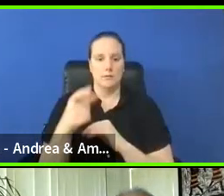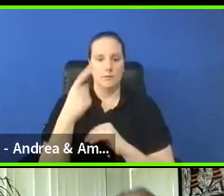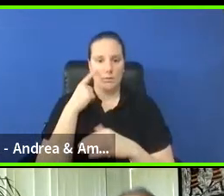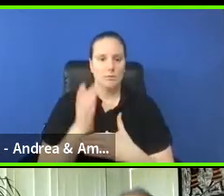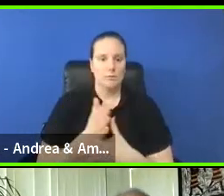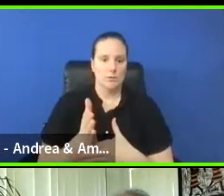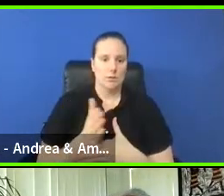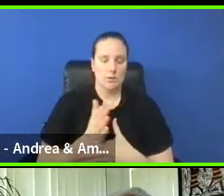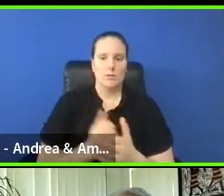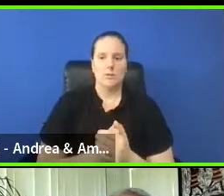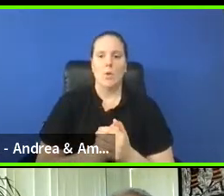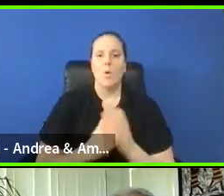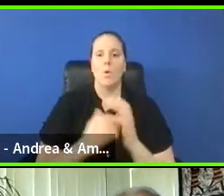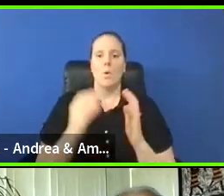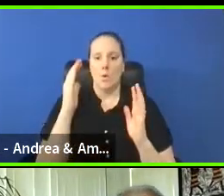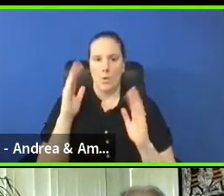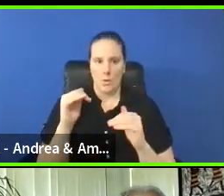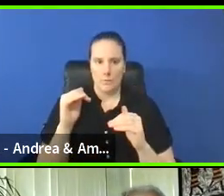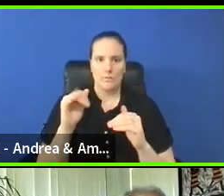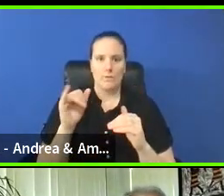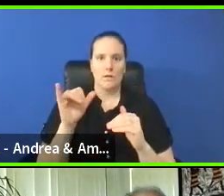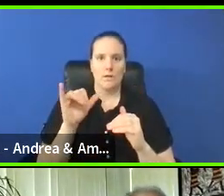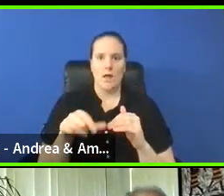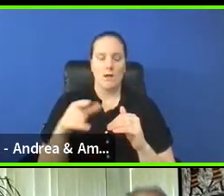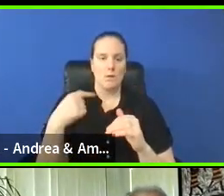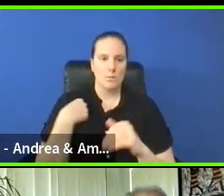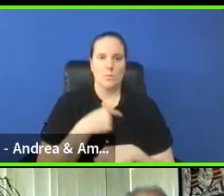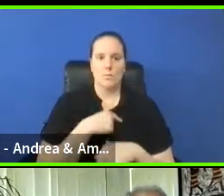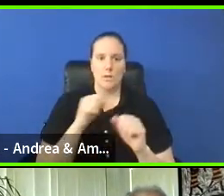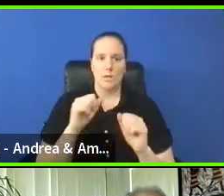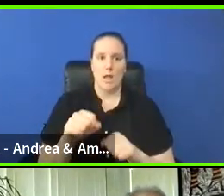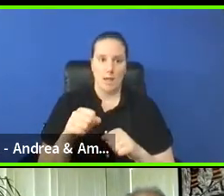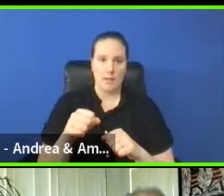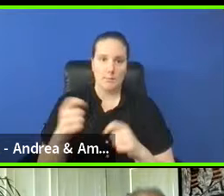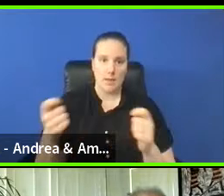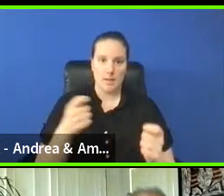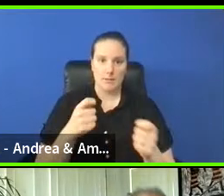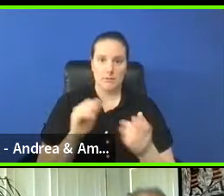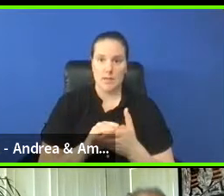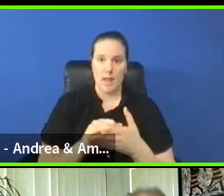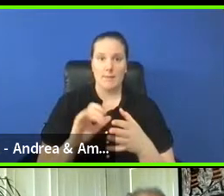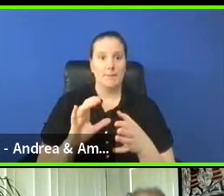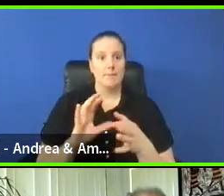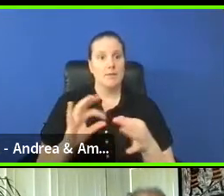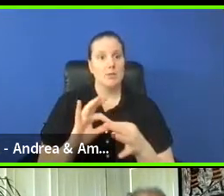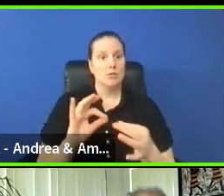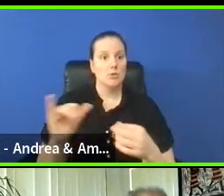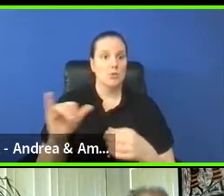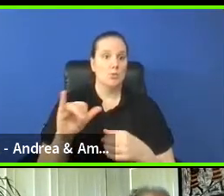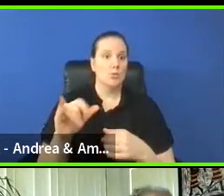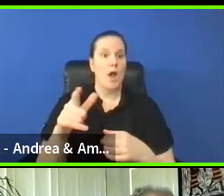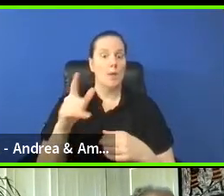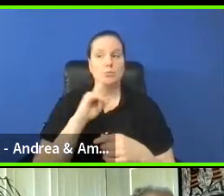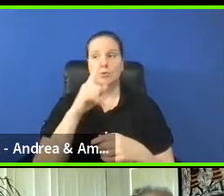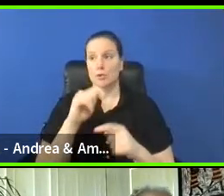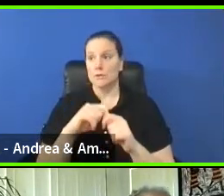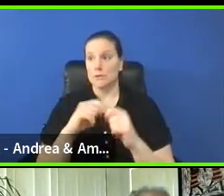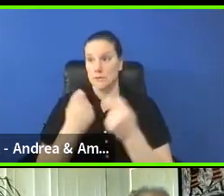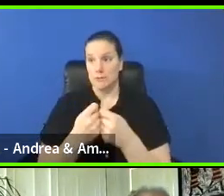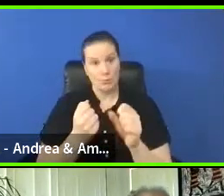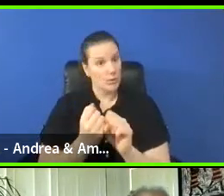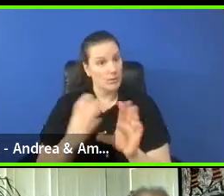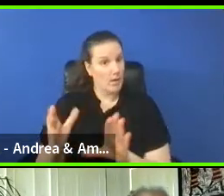And so hopefully we can manage that messaging as well. I'm sure that the team is prepared to do